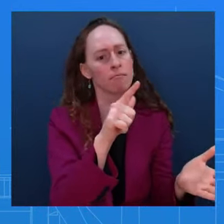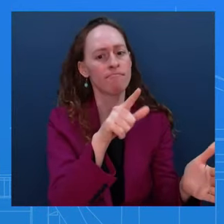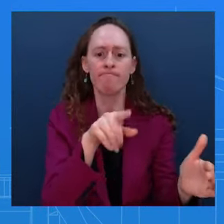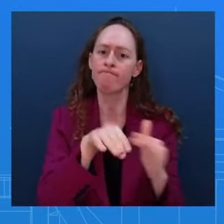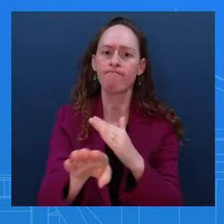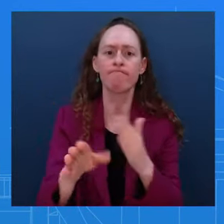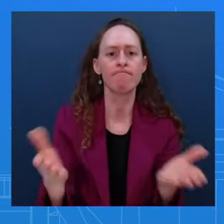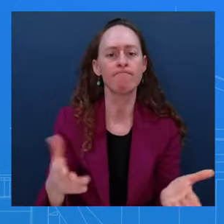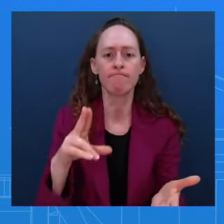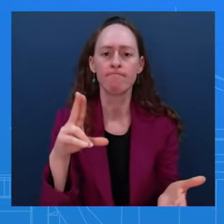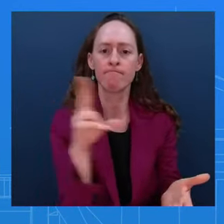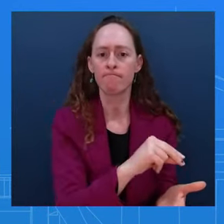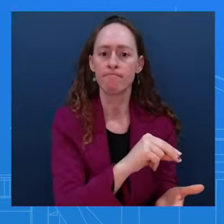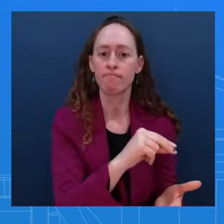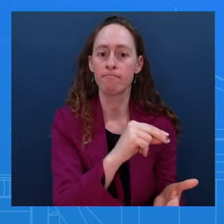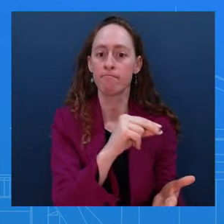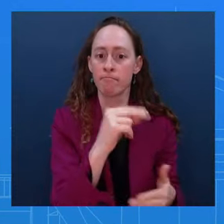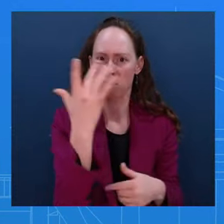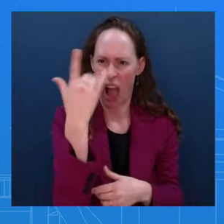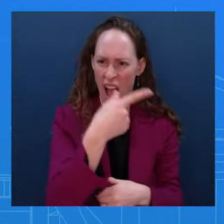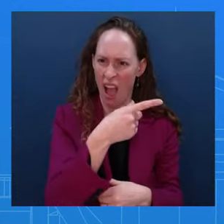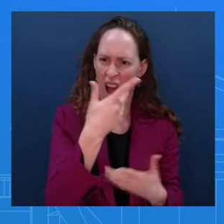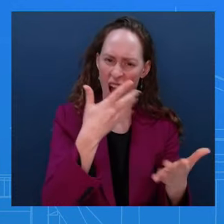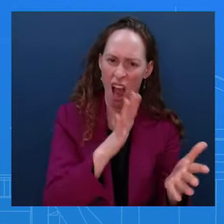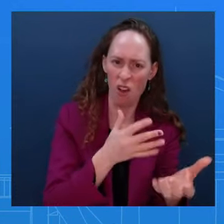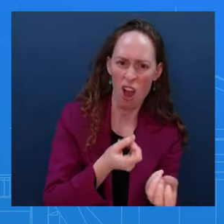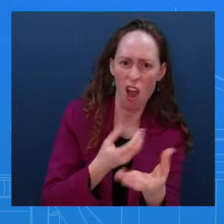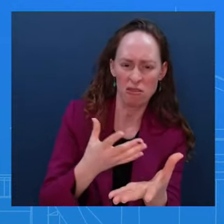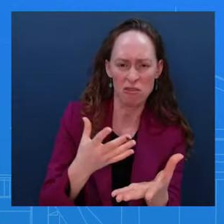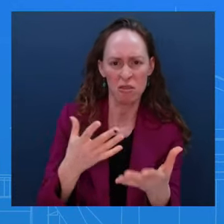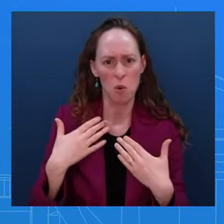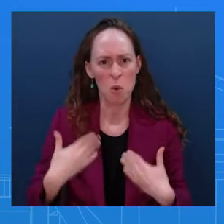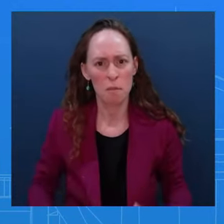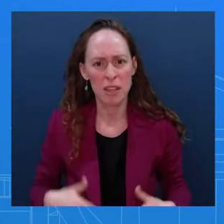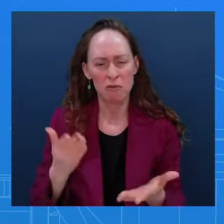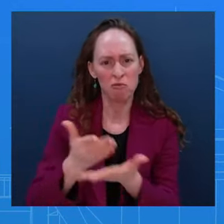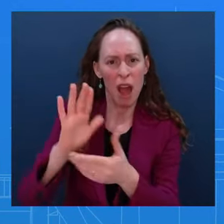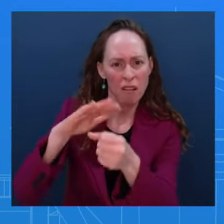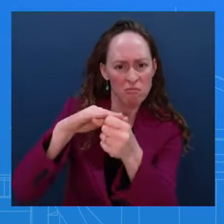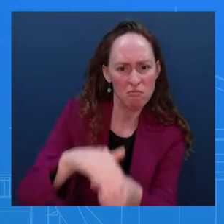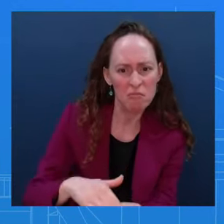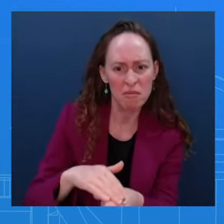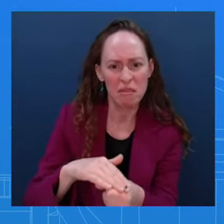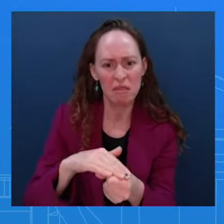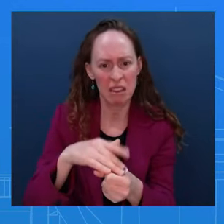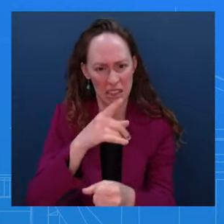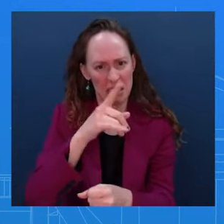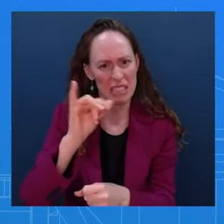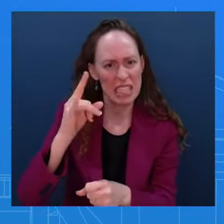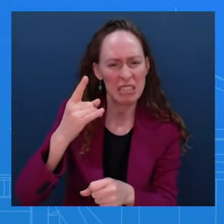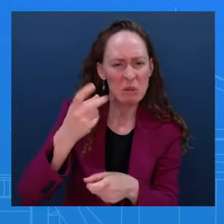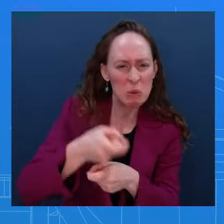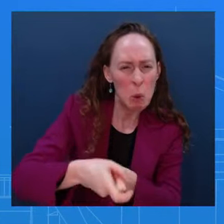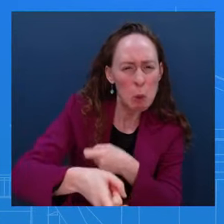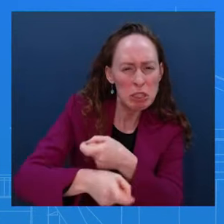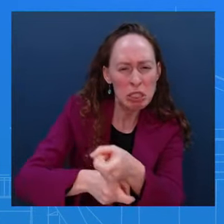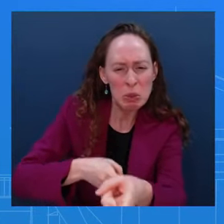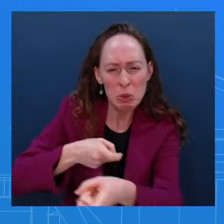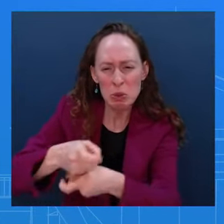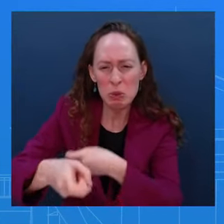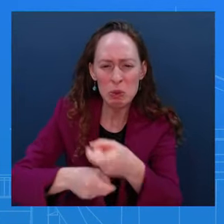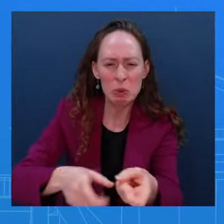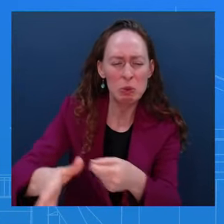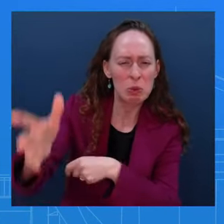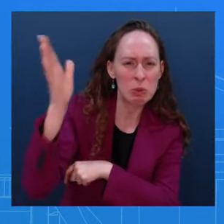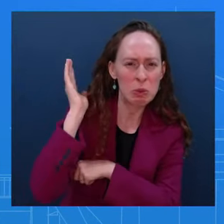the abduction and torture of pro-democracy activists during the 1998 ouster of his then